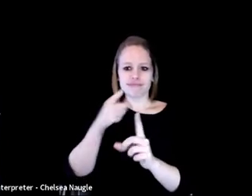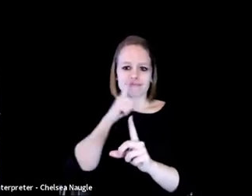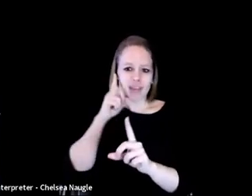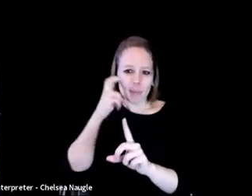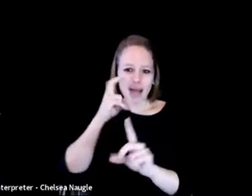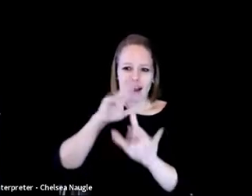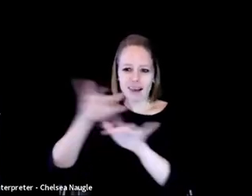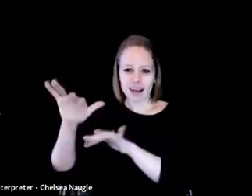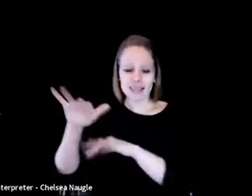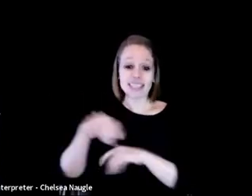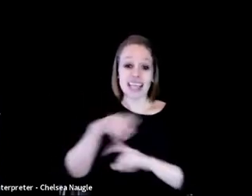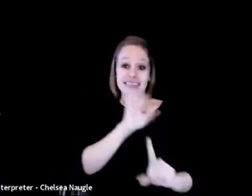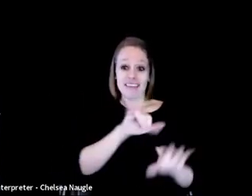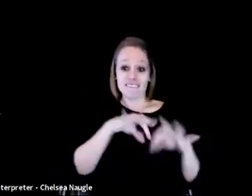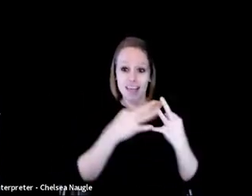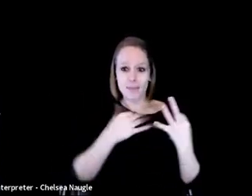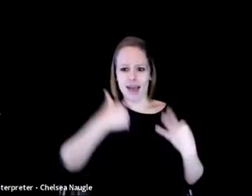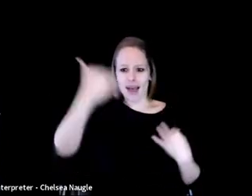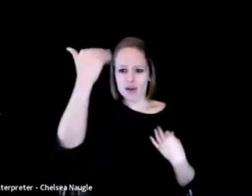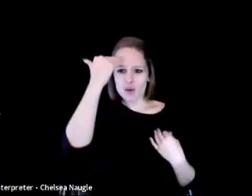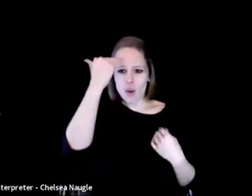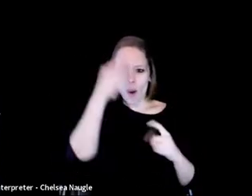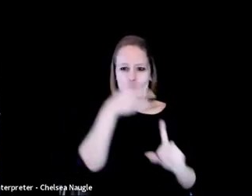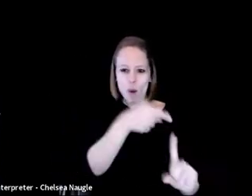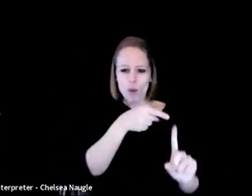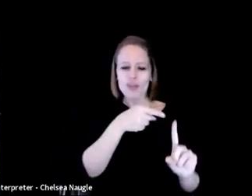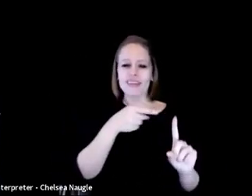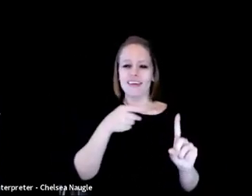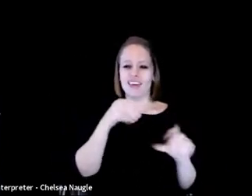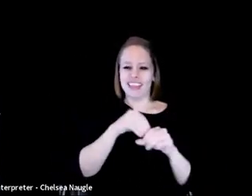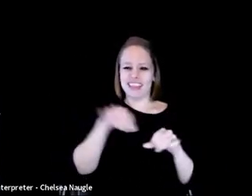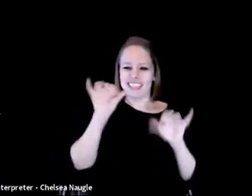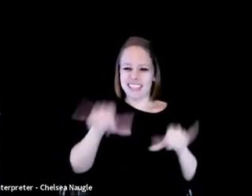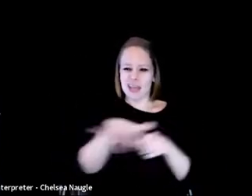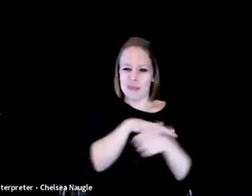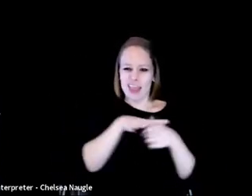they're from California, the Bay Area, like myself. And